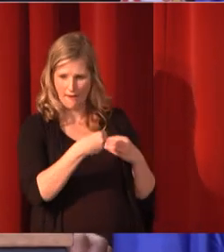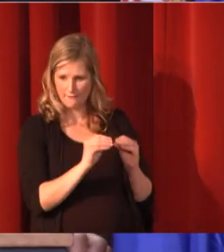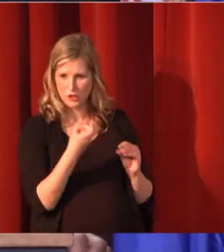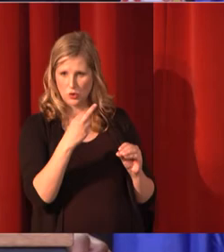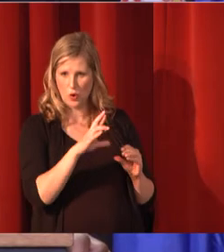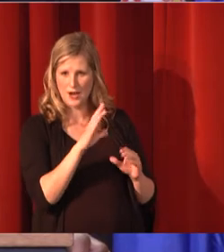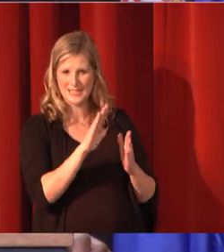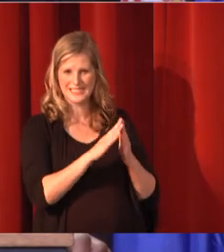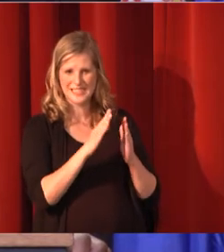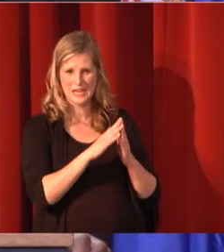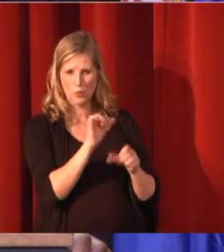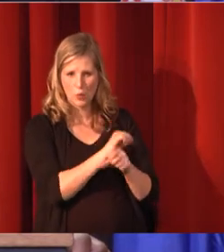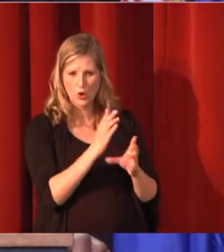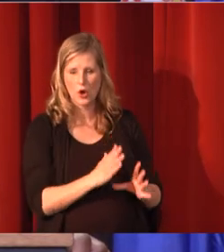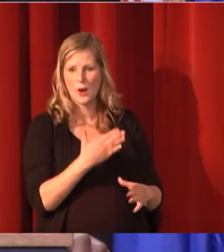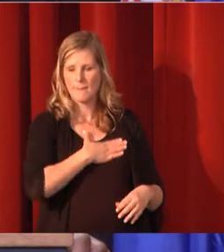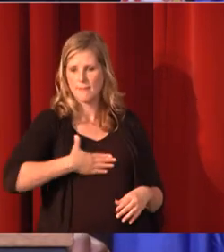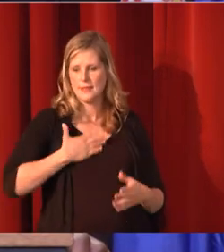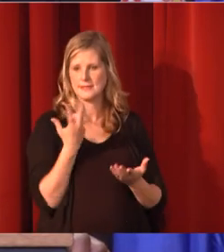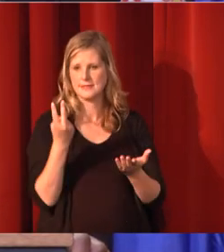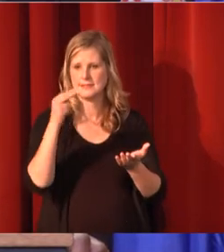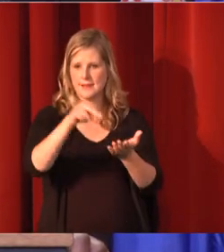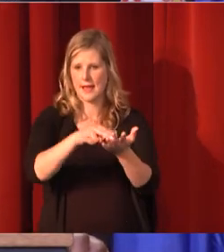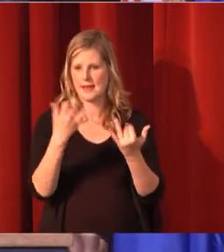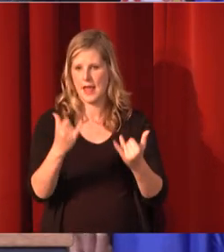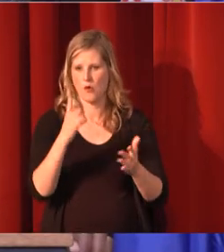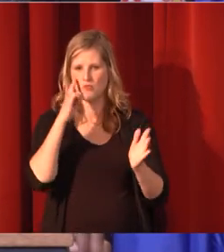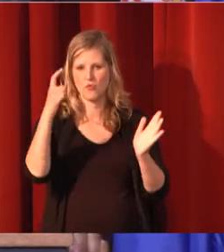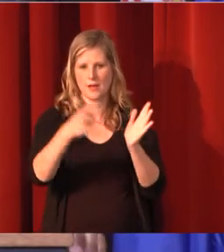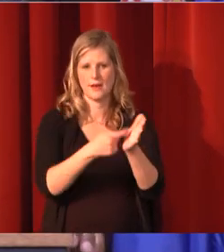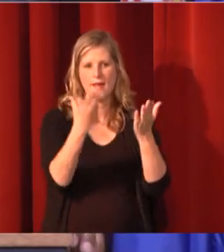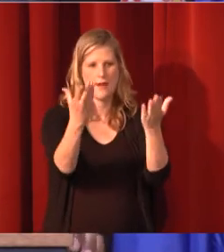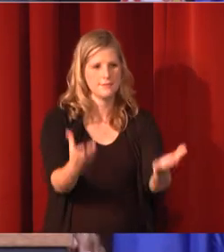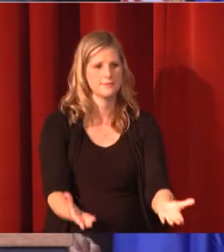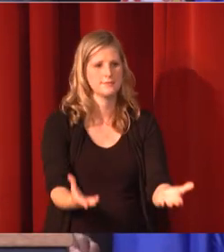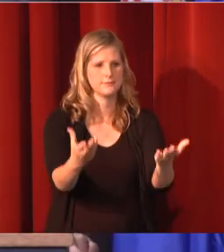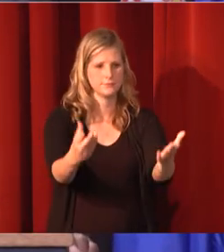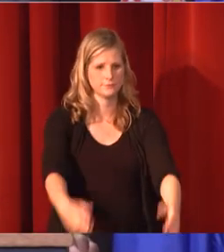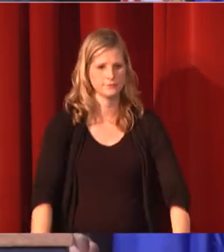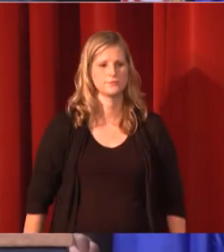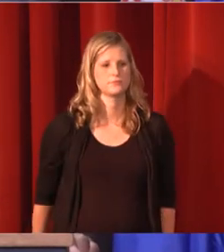city employee would you please stand now and be recognized for your incredible work